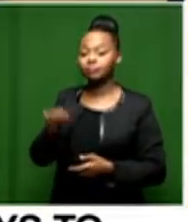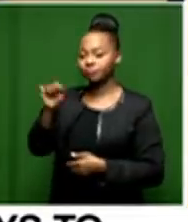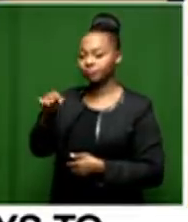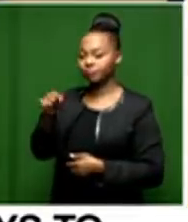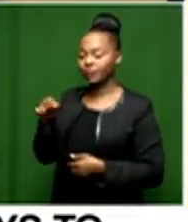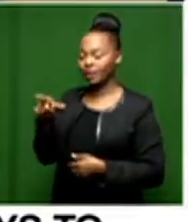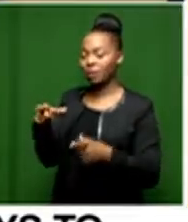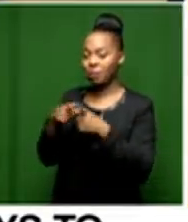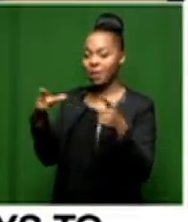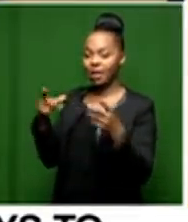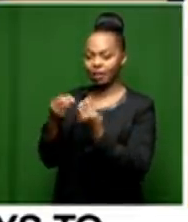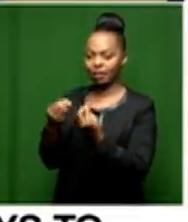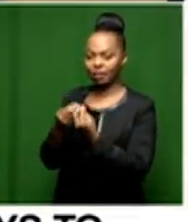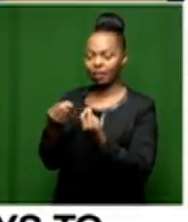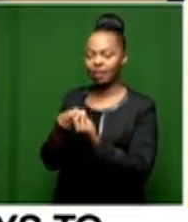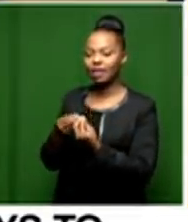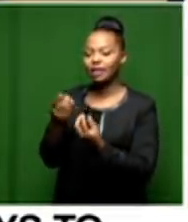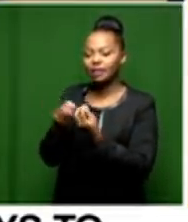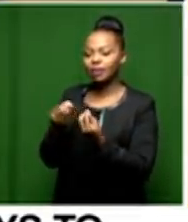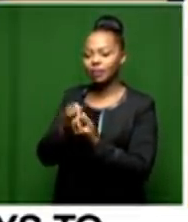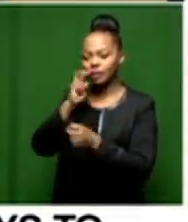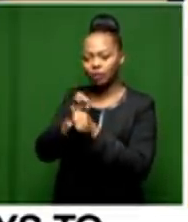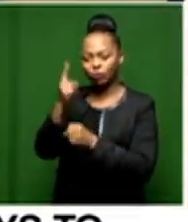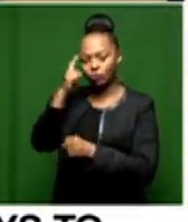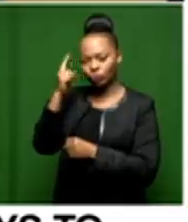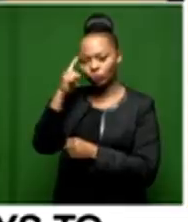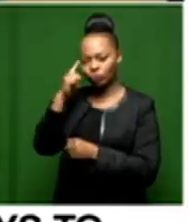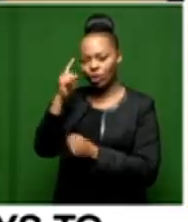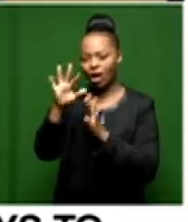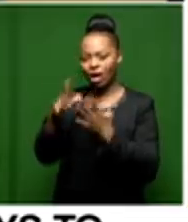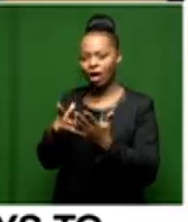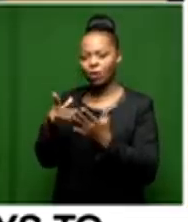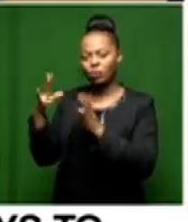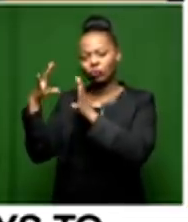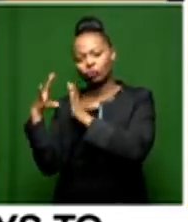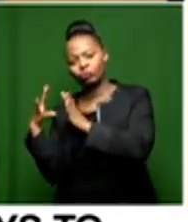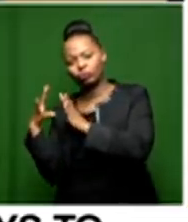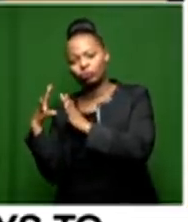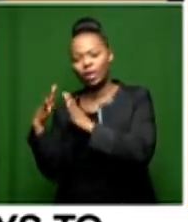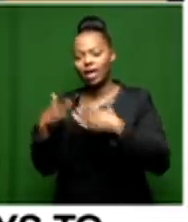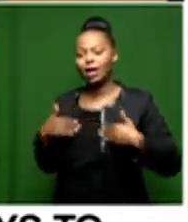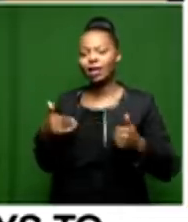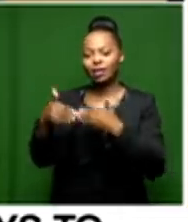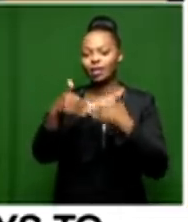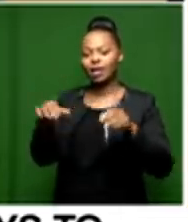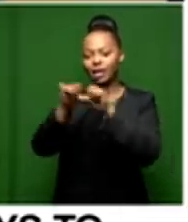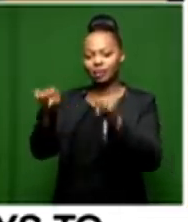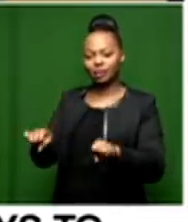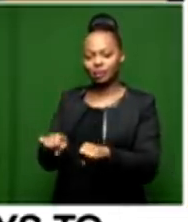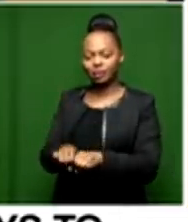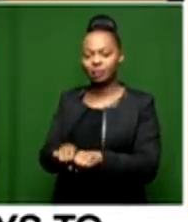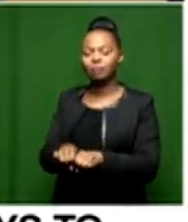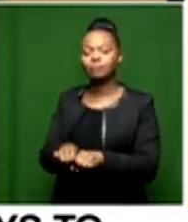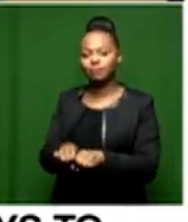and I suppose, you know, this is something that we need to consider when we talk about the strain on the healthcare system already, just with having to deal